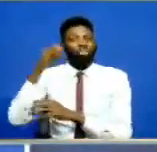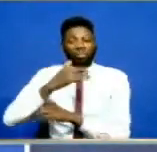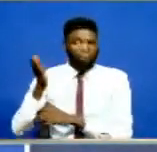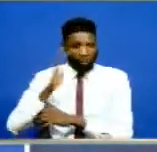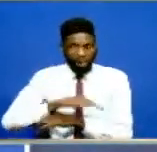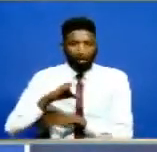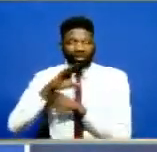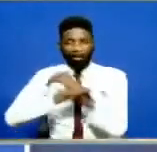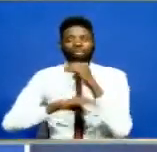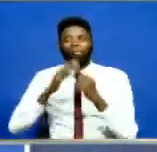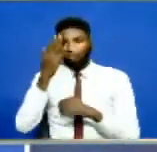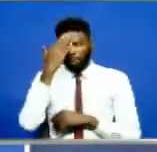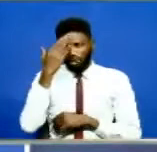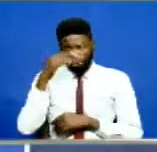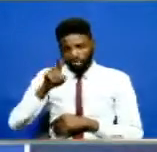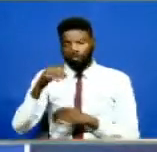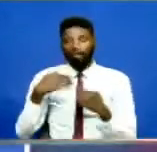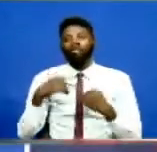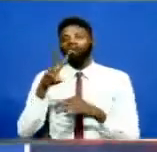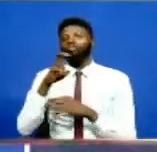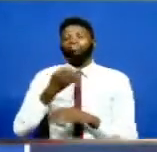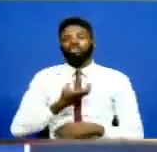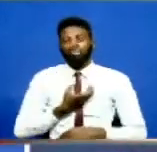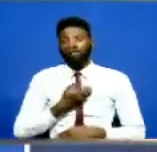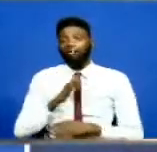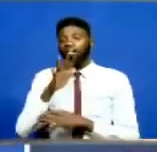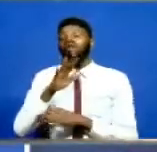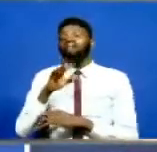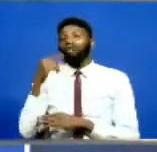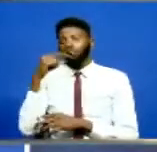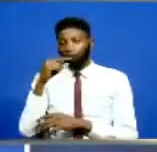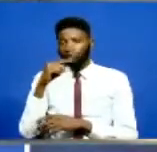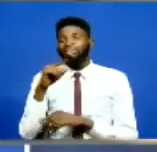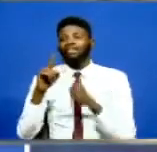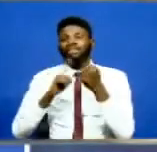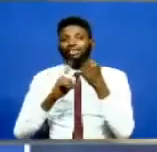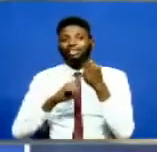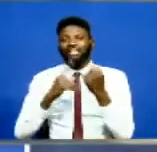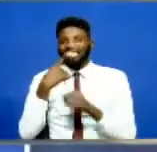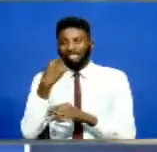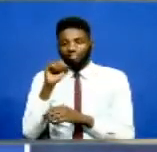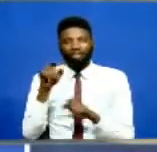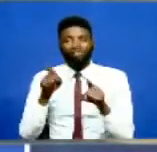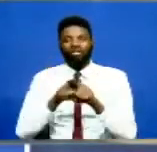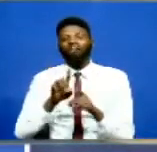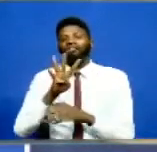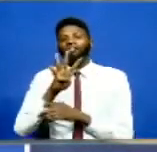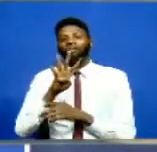Team Kenya bagged a total of 20 medals, 5 gold, 6 silver, and 4 bronze medals.